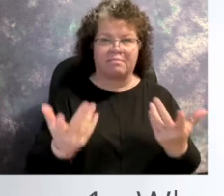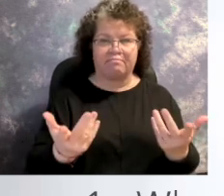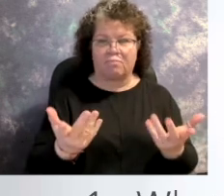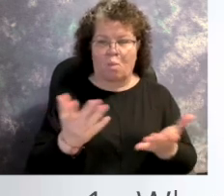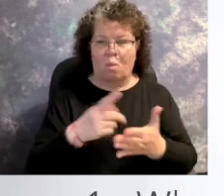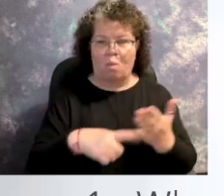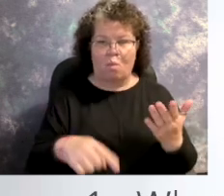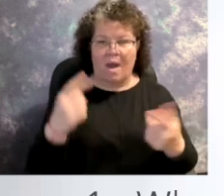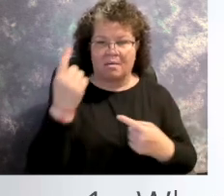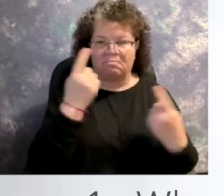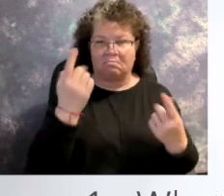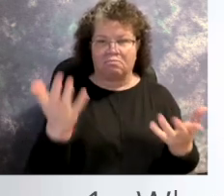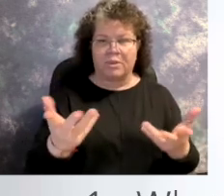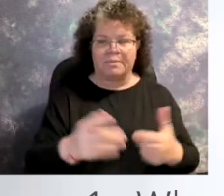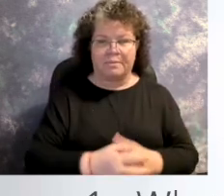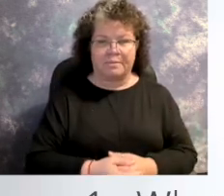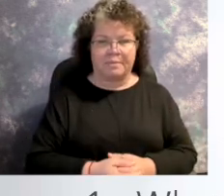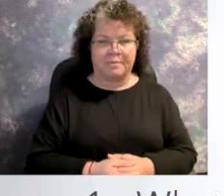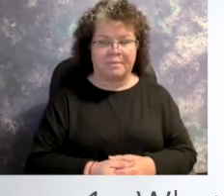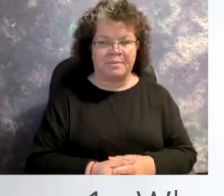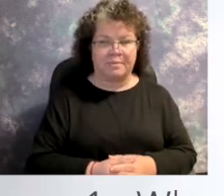Give everyone a few moments. If not,